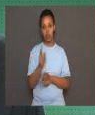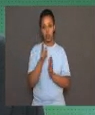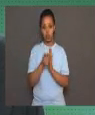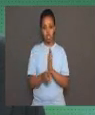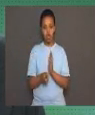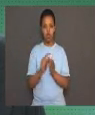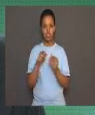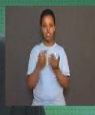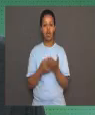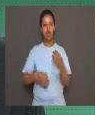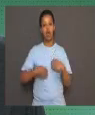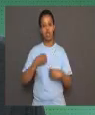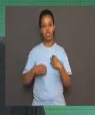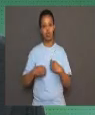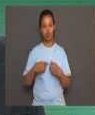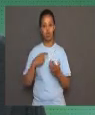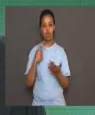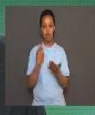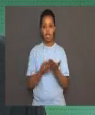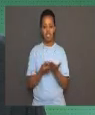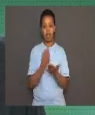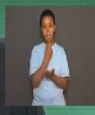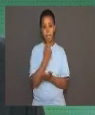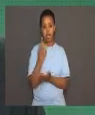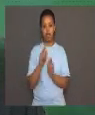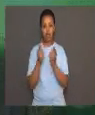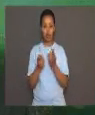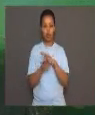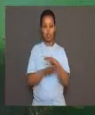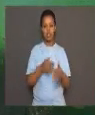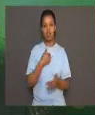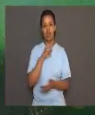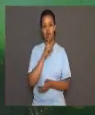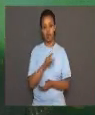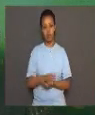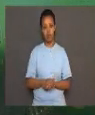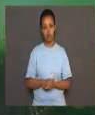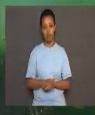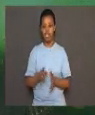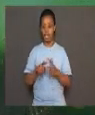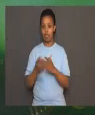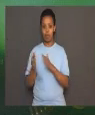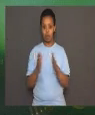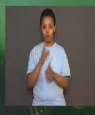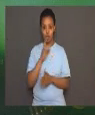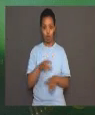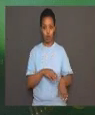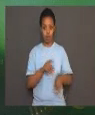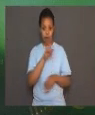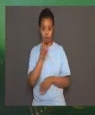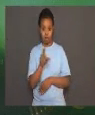of organisms within each group. Are you ready to begin,